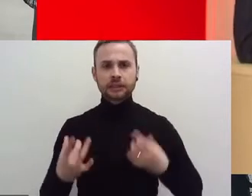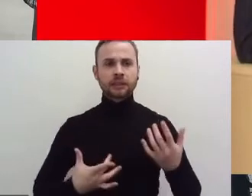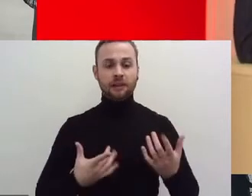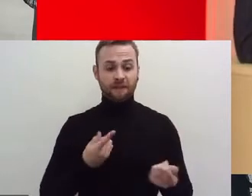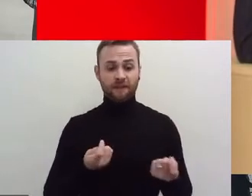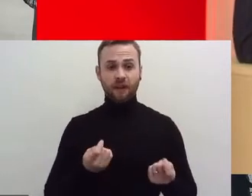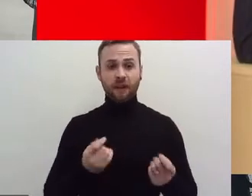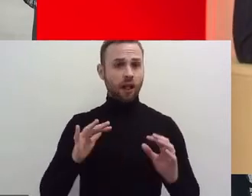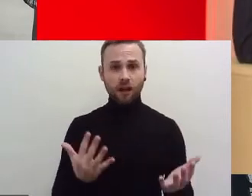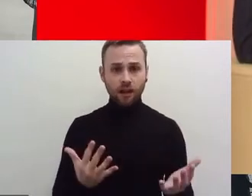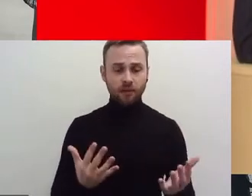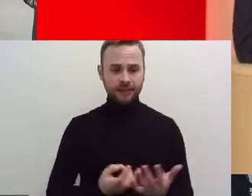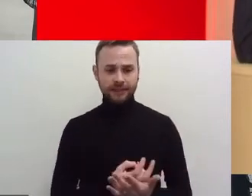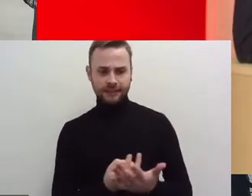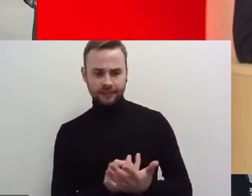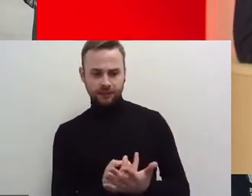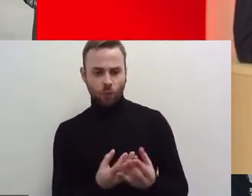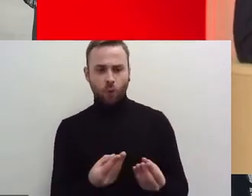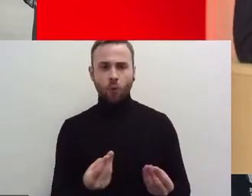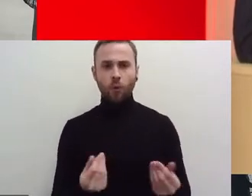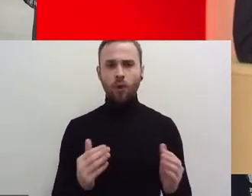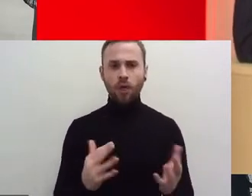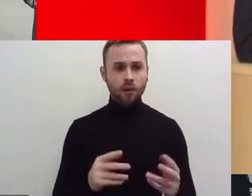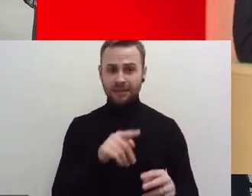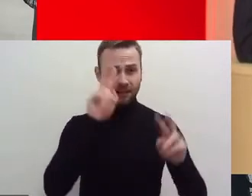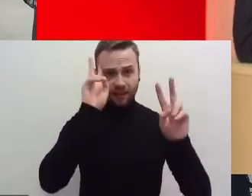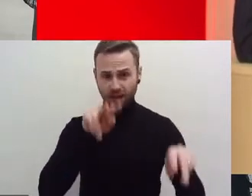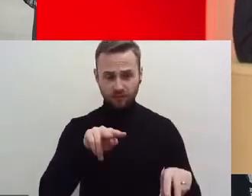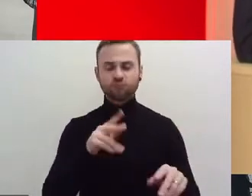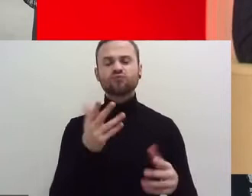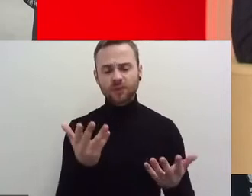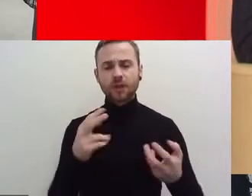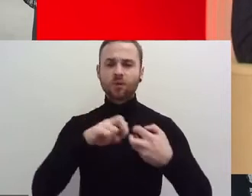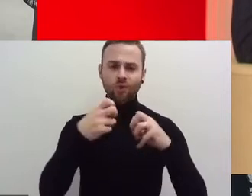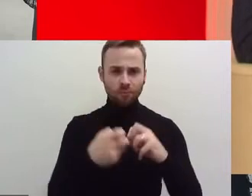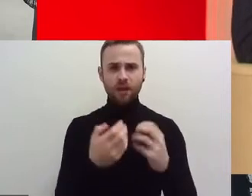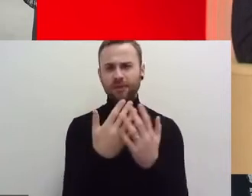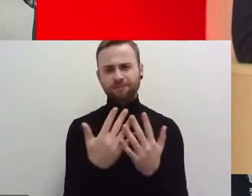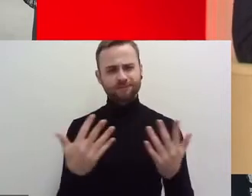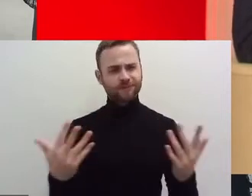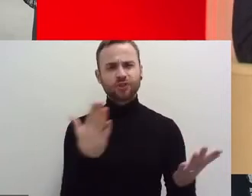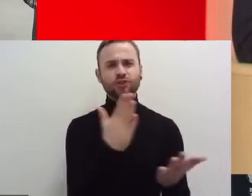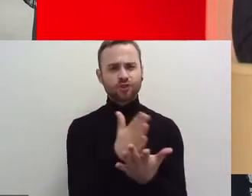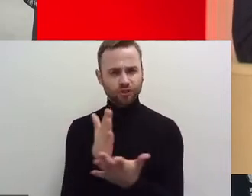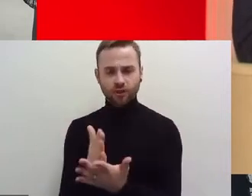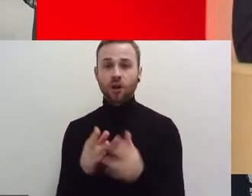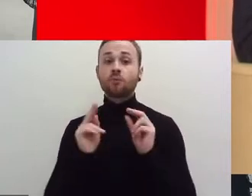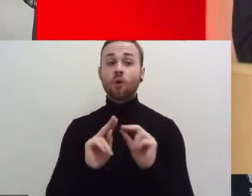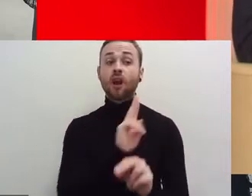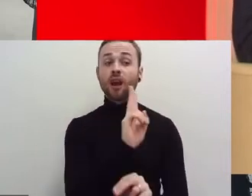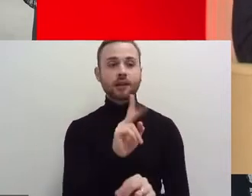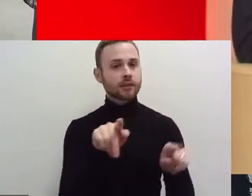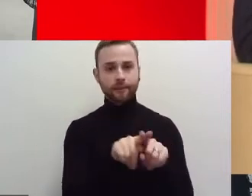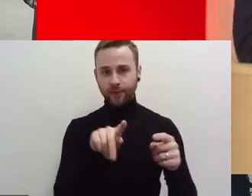should be fixed in our education system touches with preparation of teachers. So these are the main things that should be